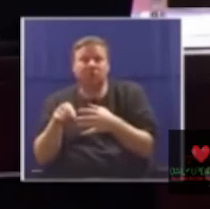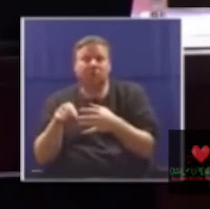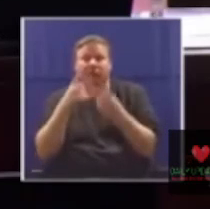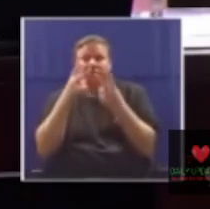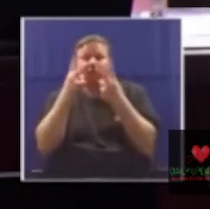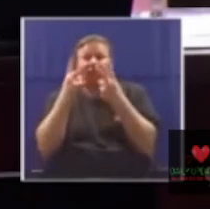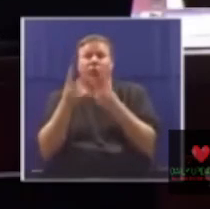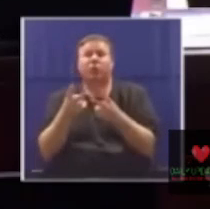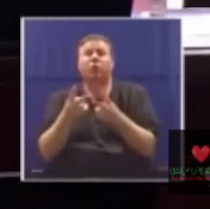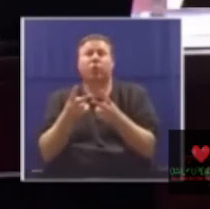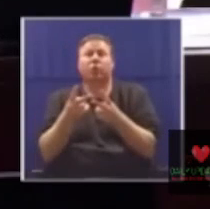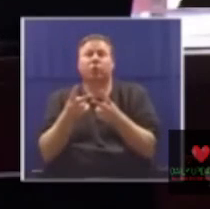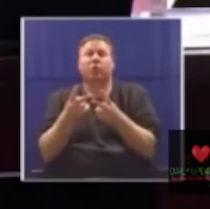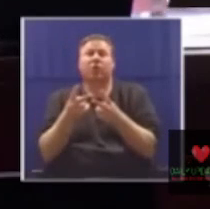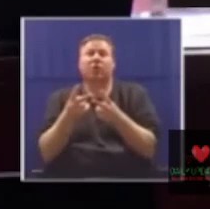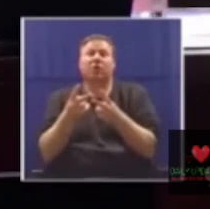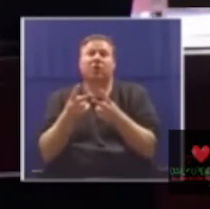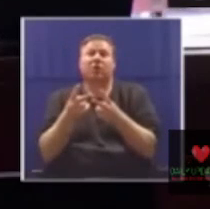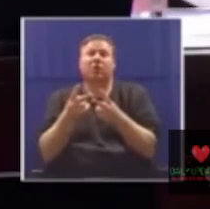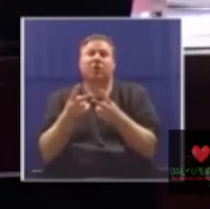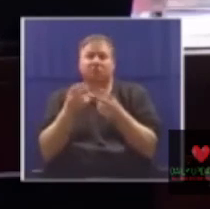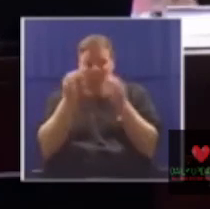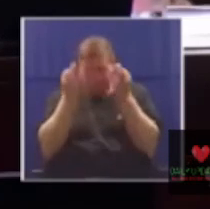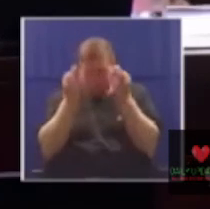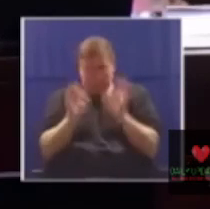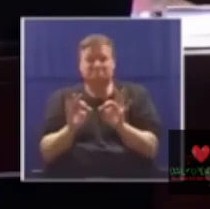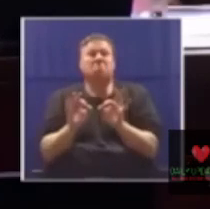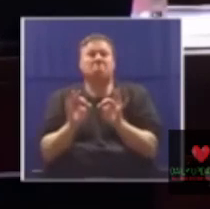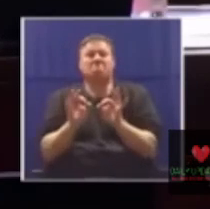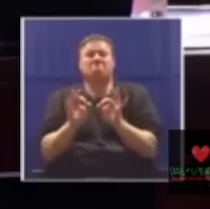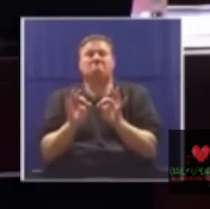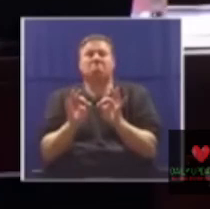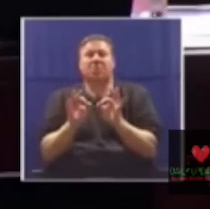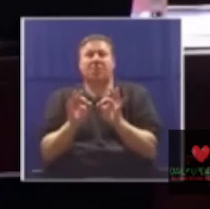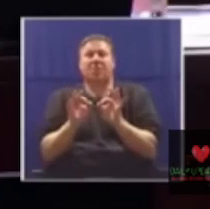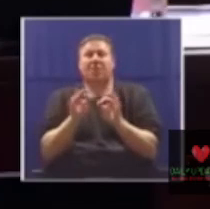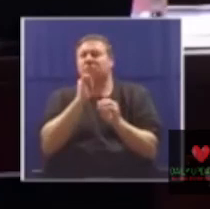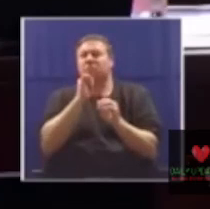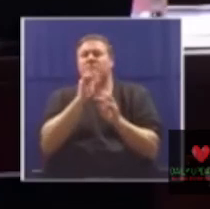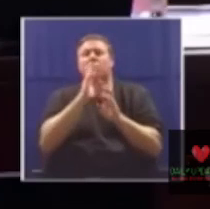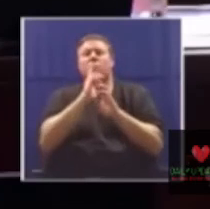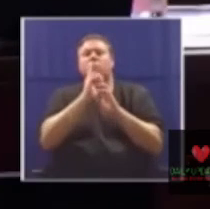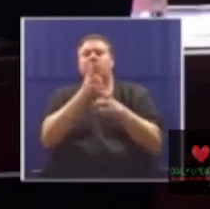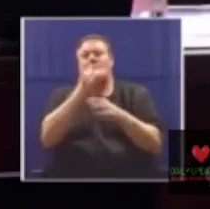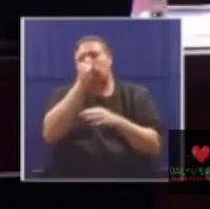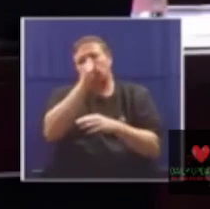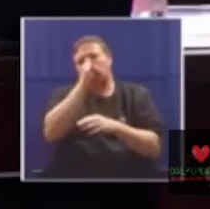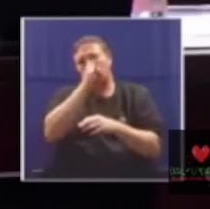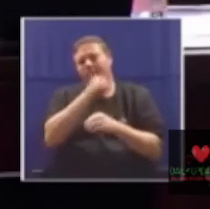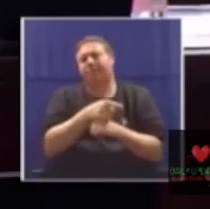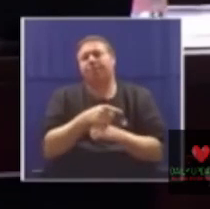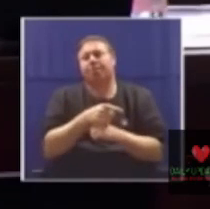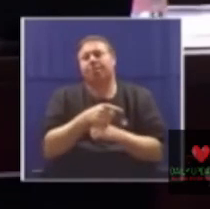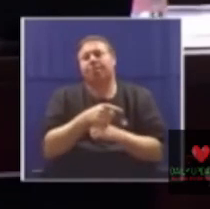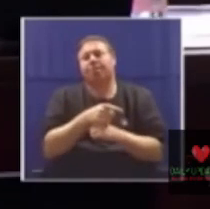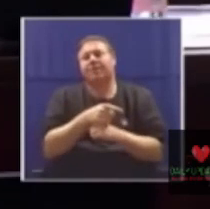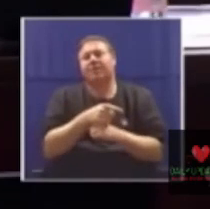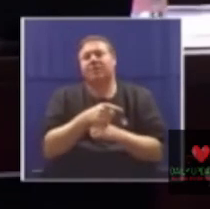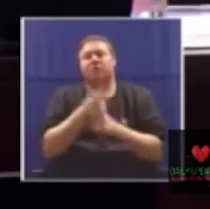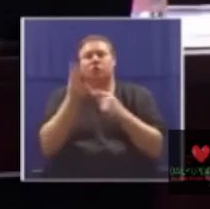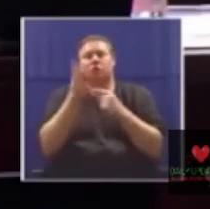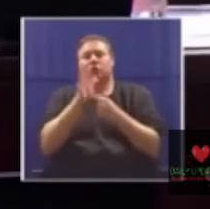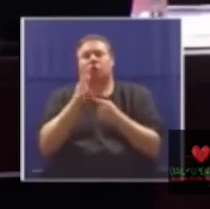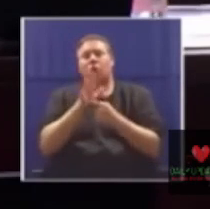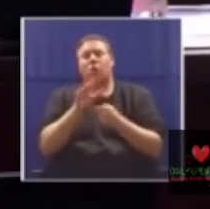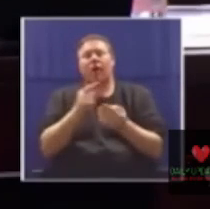that there was a deliberate purpose to not report the crime and to establish as to just what happened